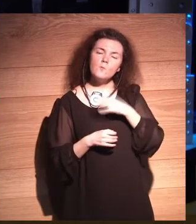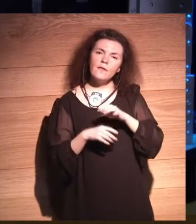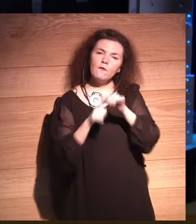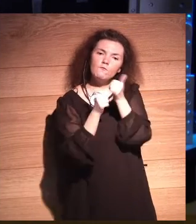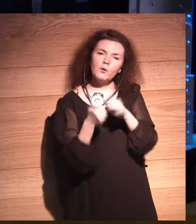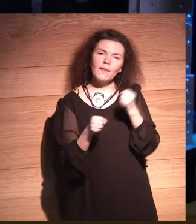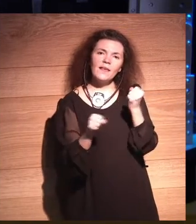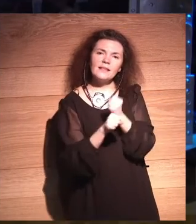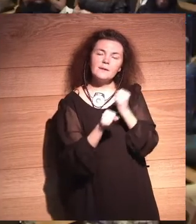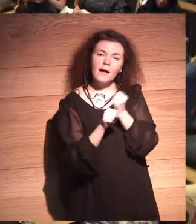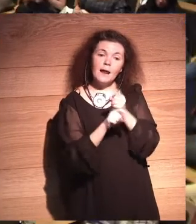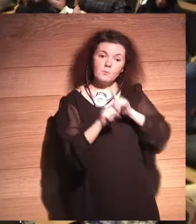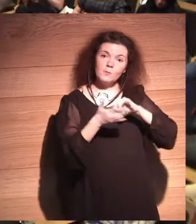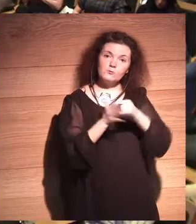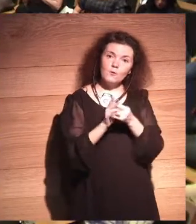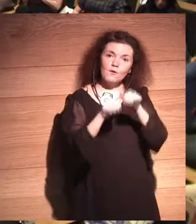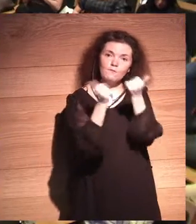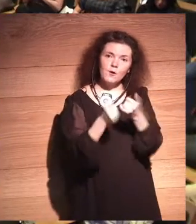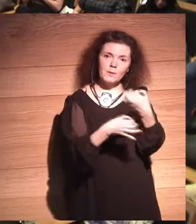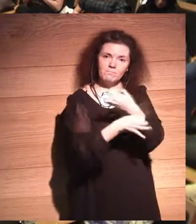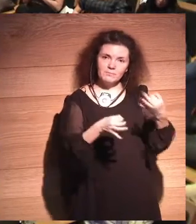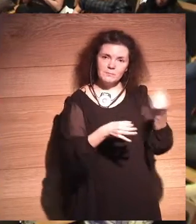our problems. Thank you.